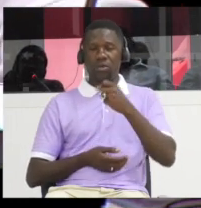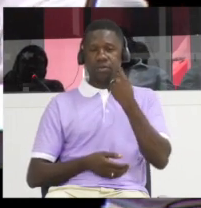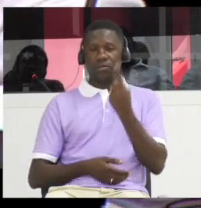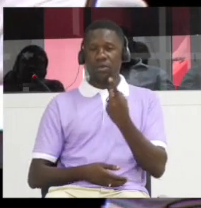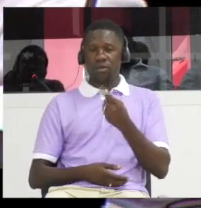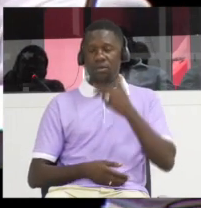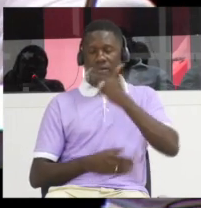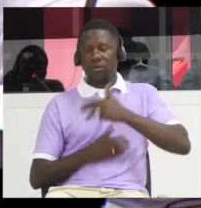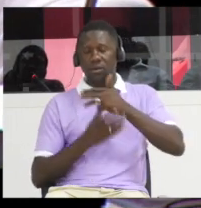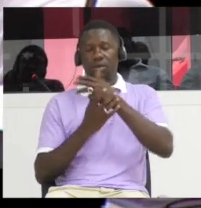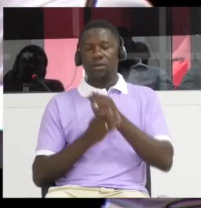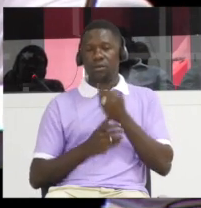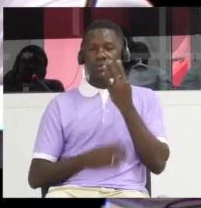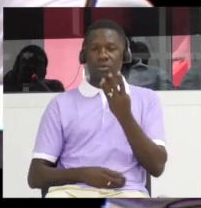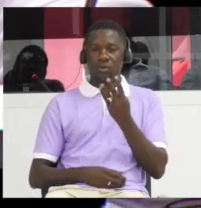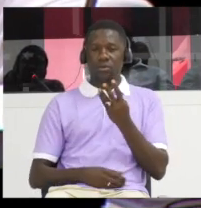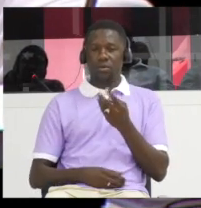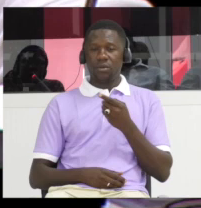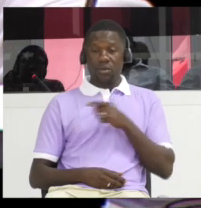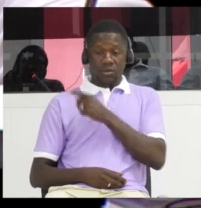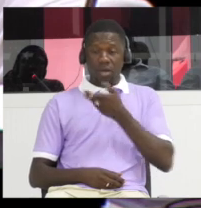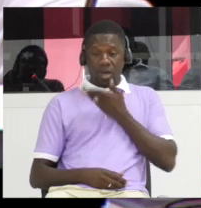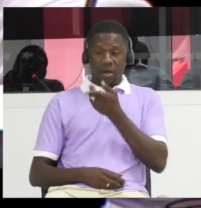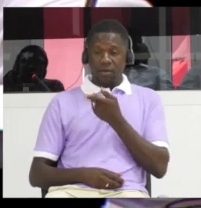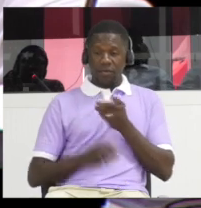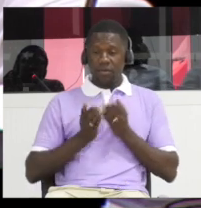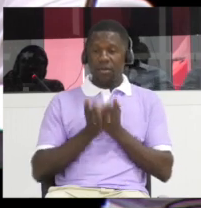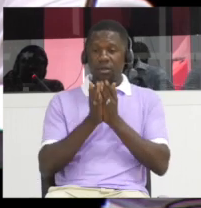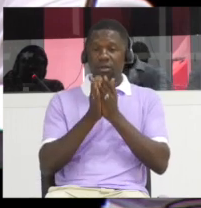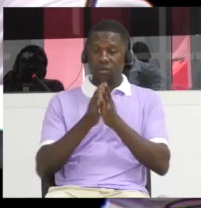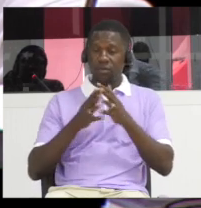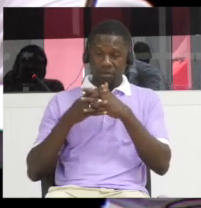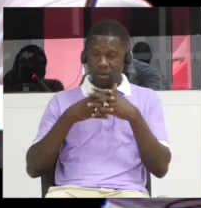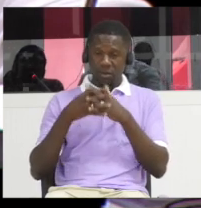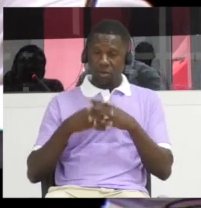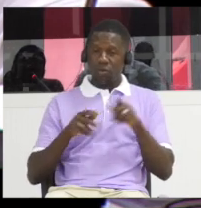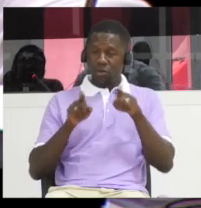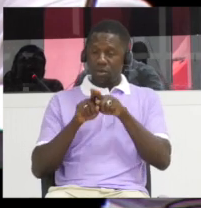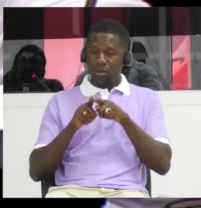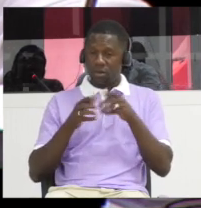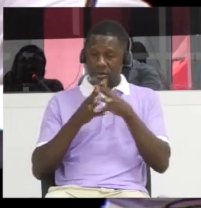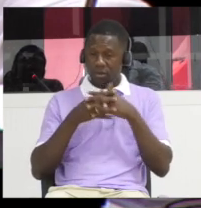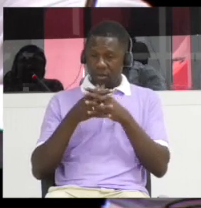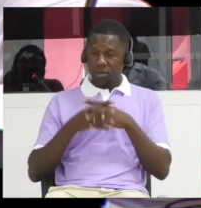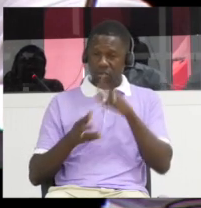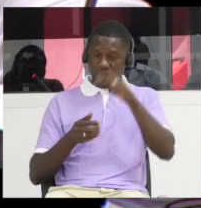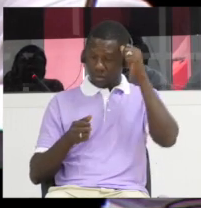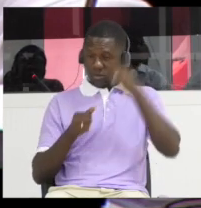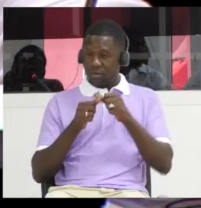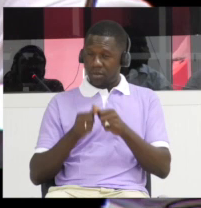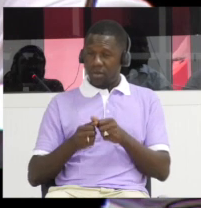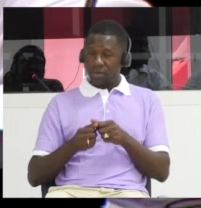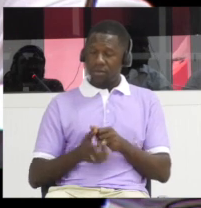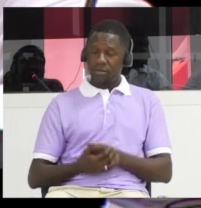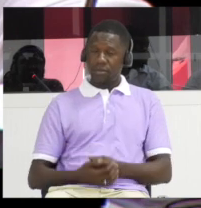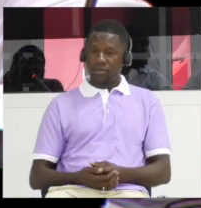1994, there was to be a naval exercise with the Americans. You recall that? Yeah,